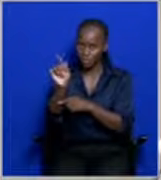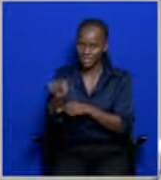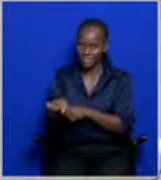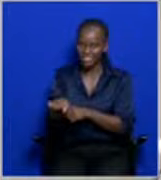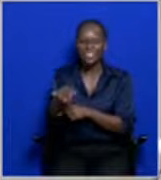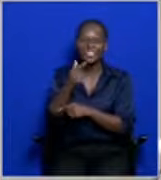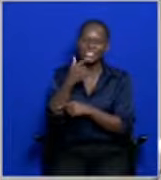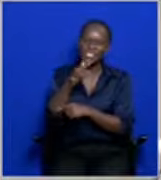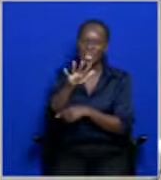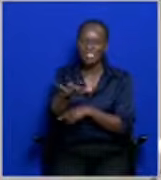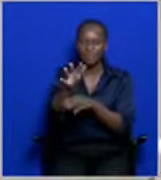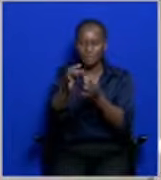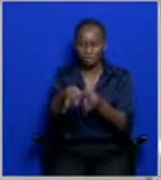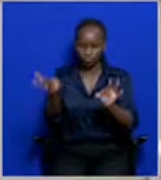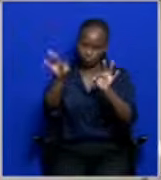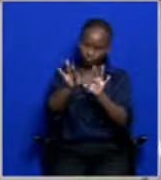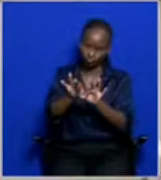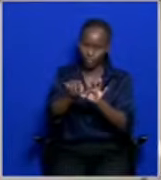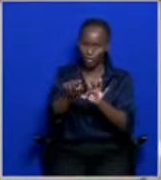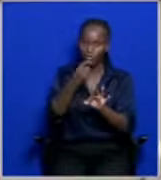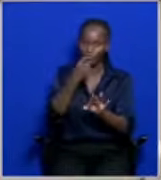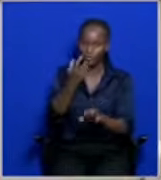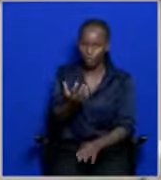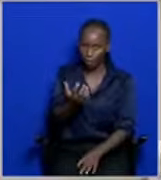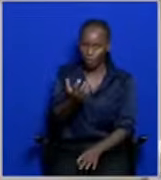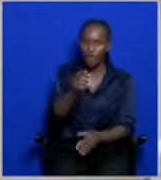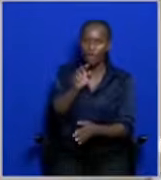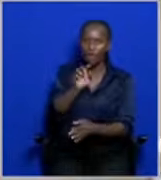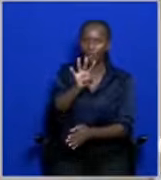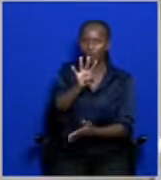rands in this document.